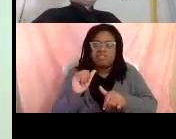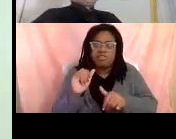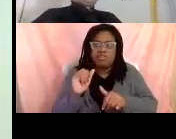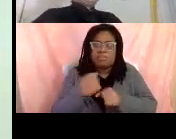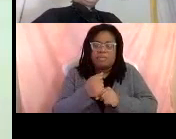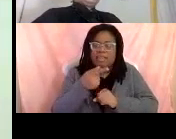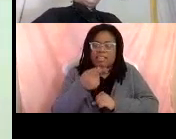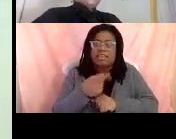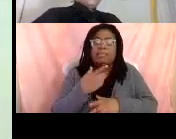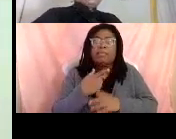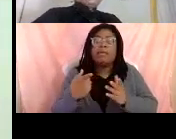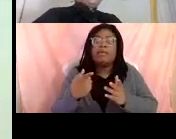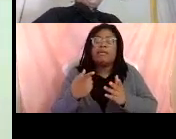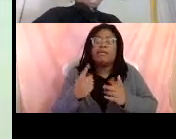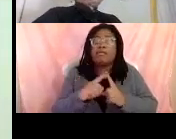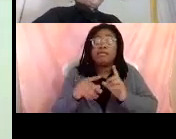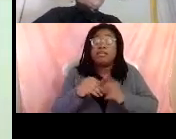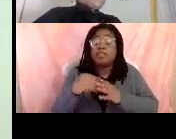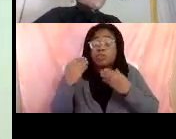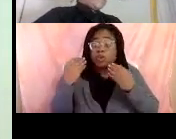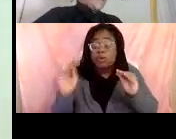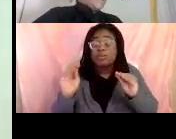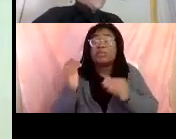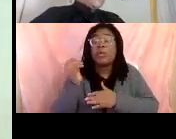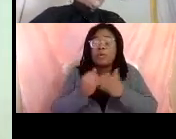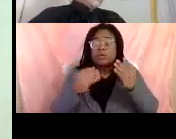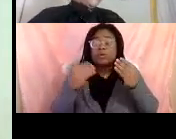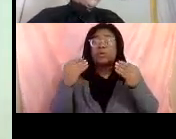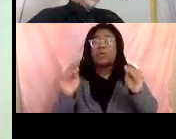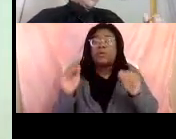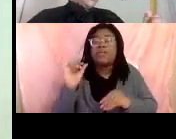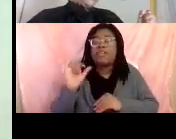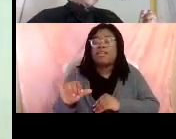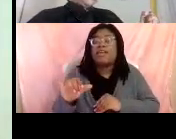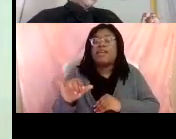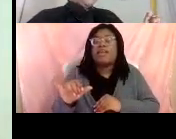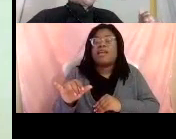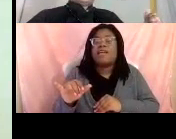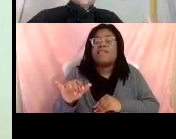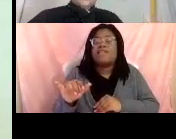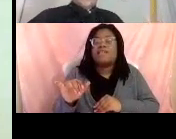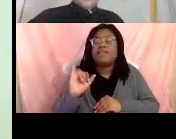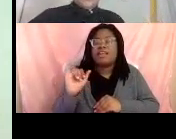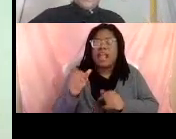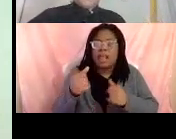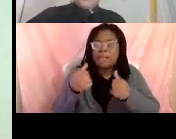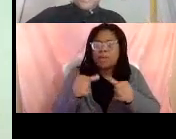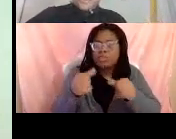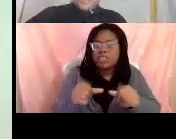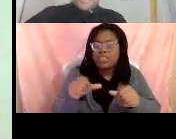stores something that, in the art supply stores, something that really gives you the adhesion of a Post-it note,